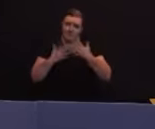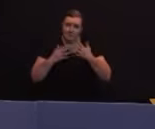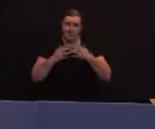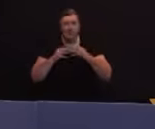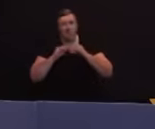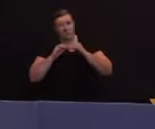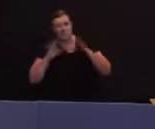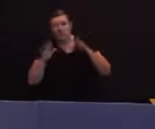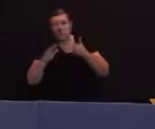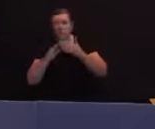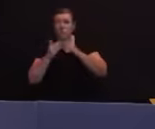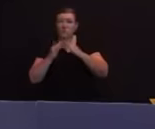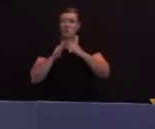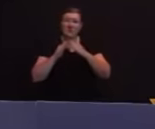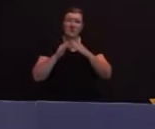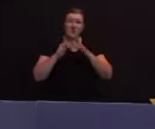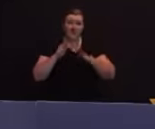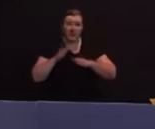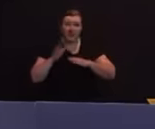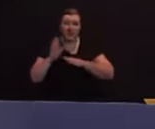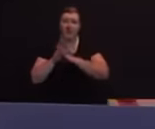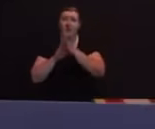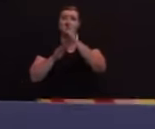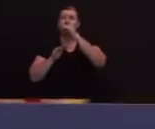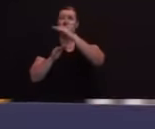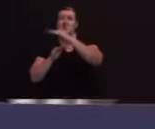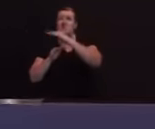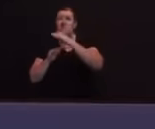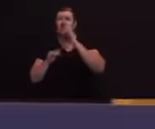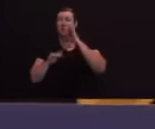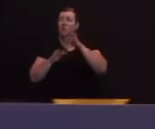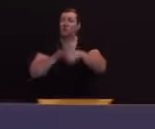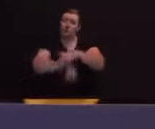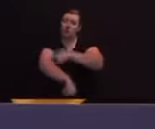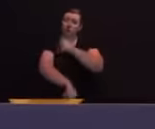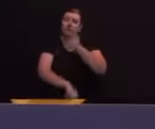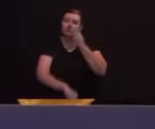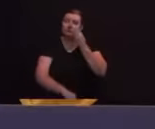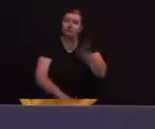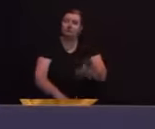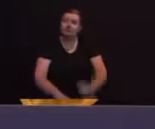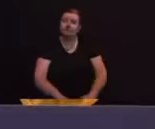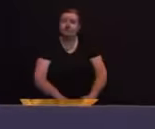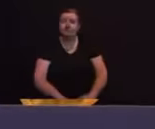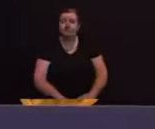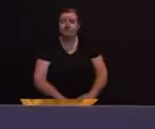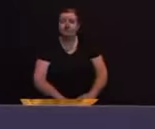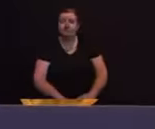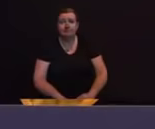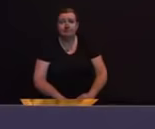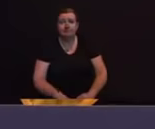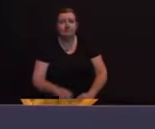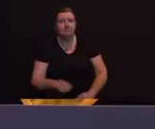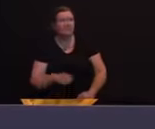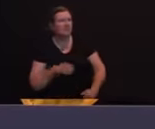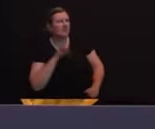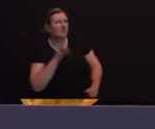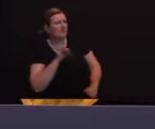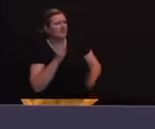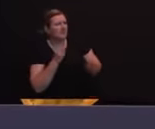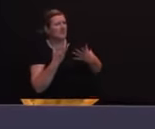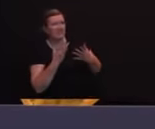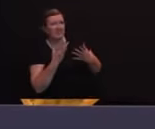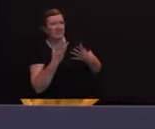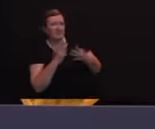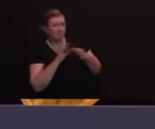going to be longer, and that's the concern. Yeah. I mean, we've said this in different ways, but we said particularly, if